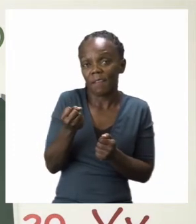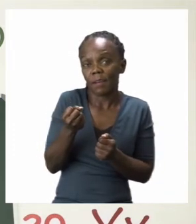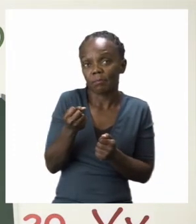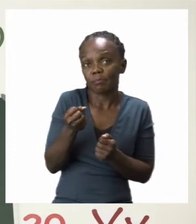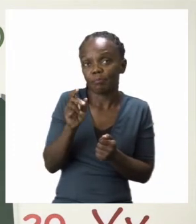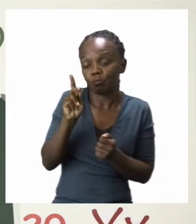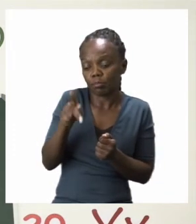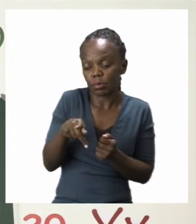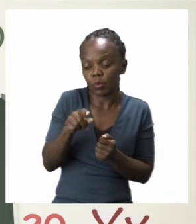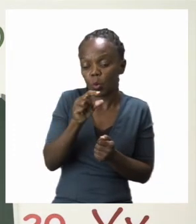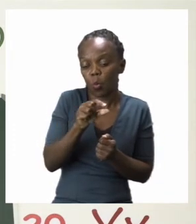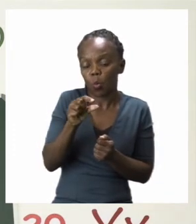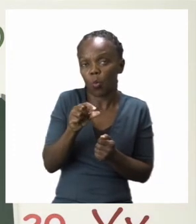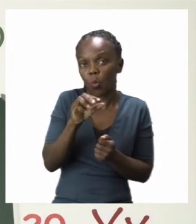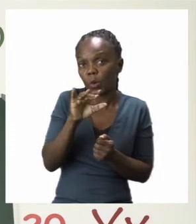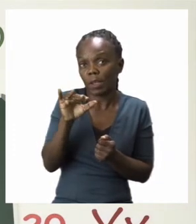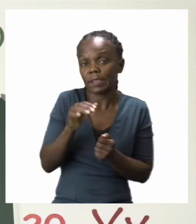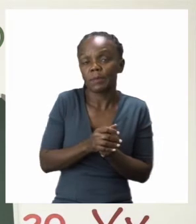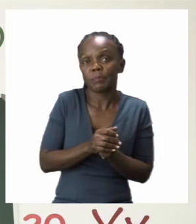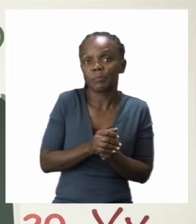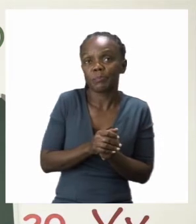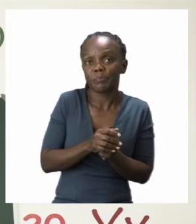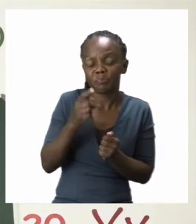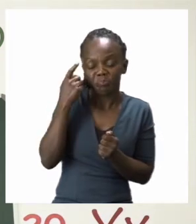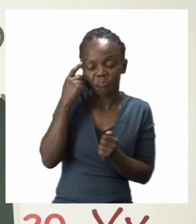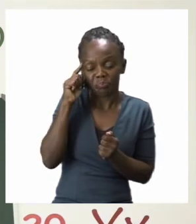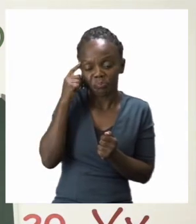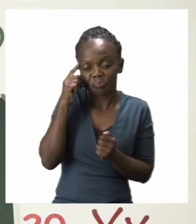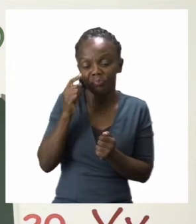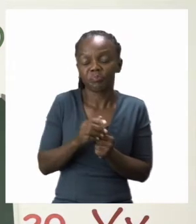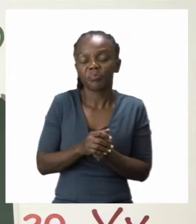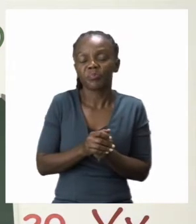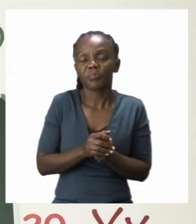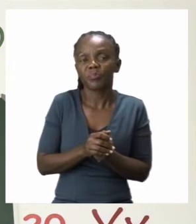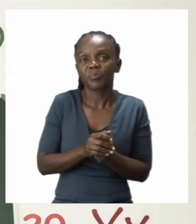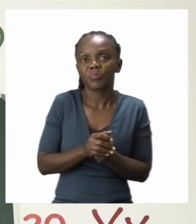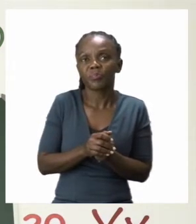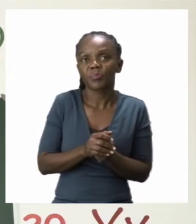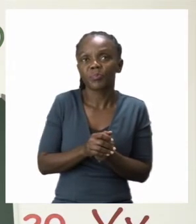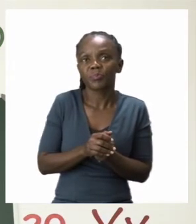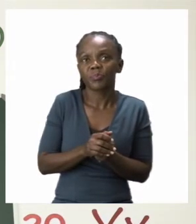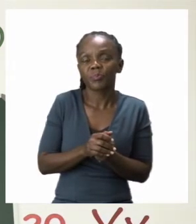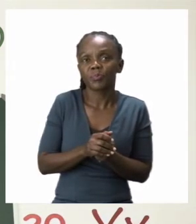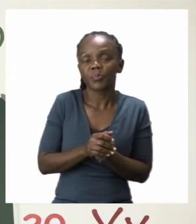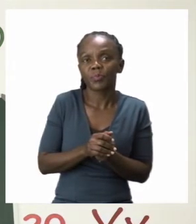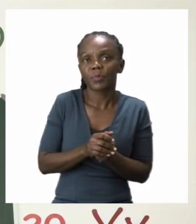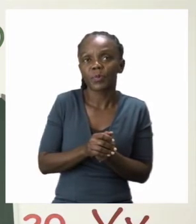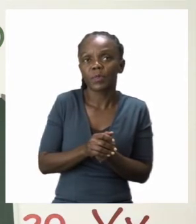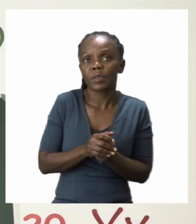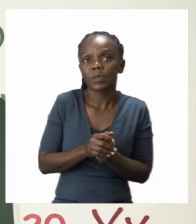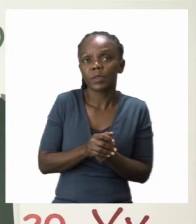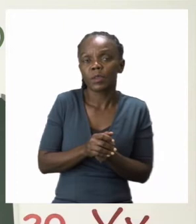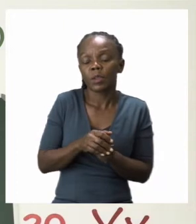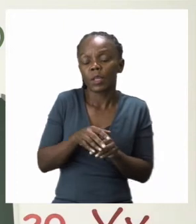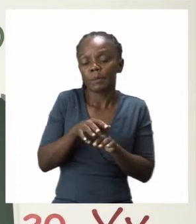of some whilst you're doing your exercise. Now remember, take your time, make sure that you trace nicely starting from